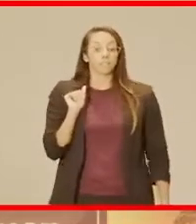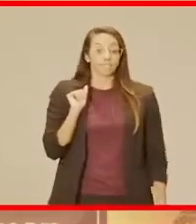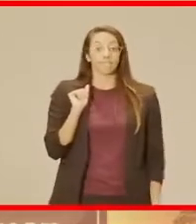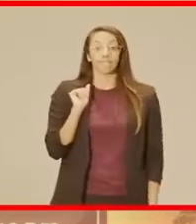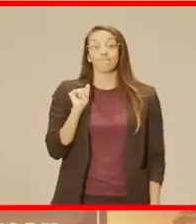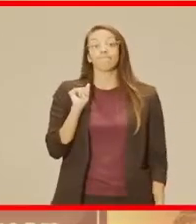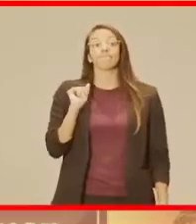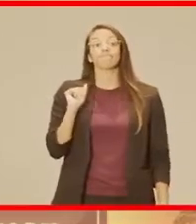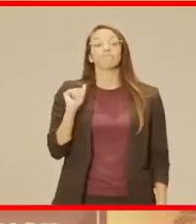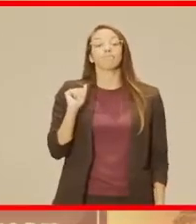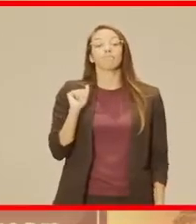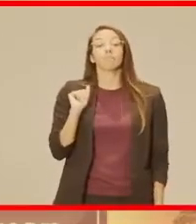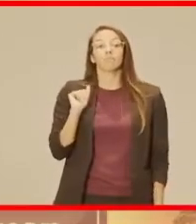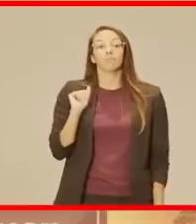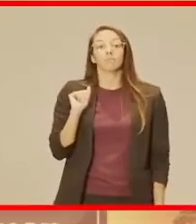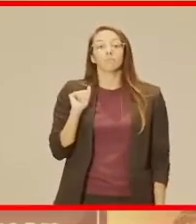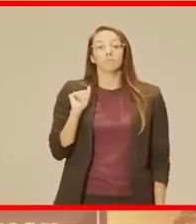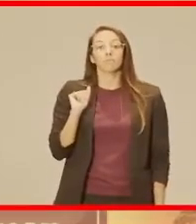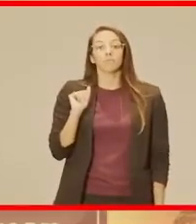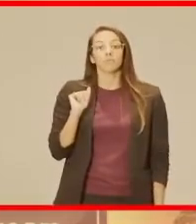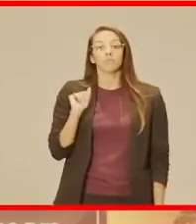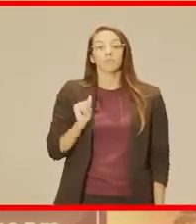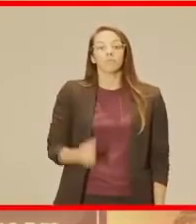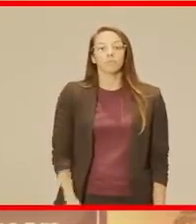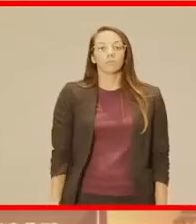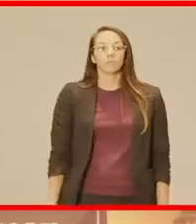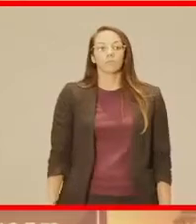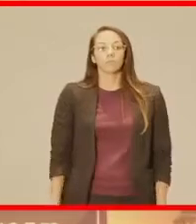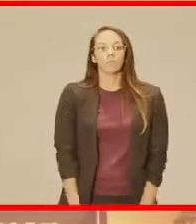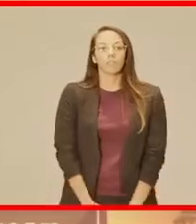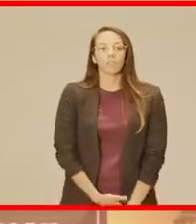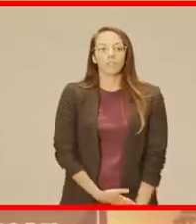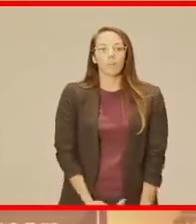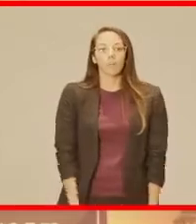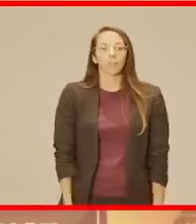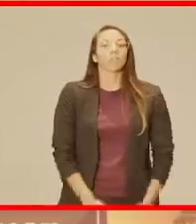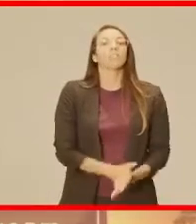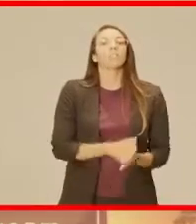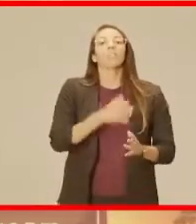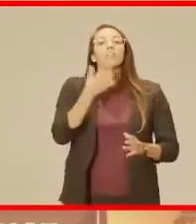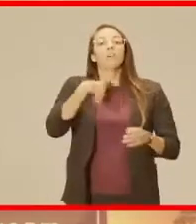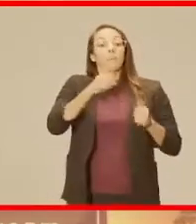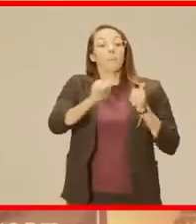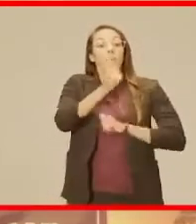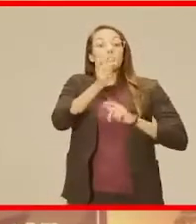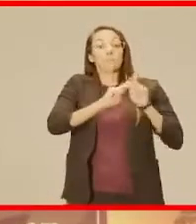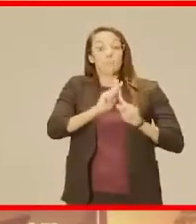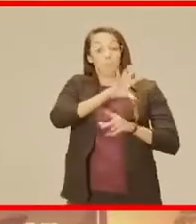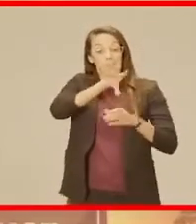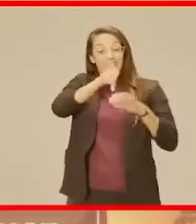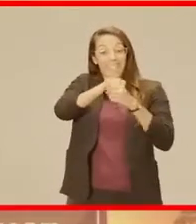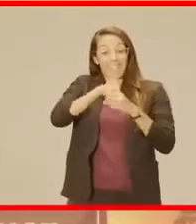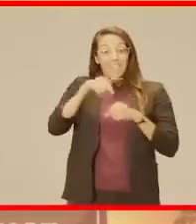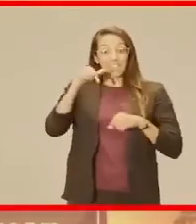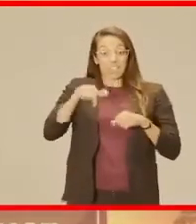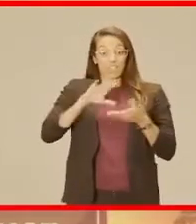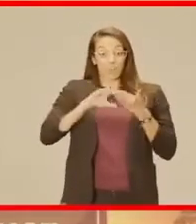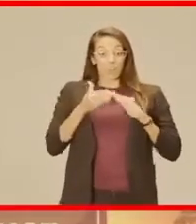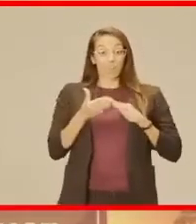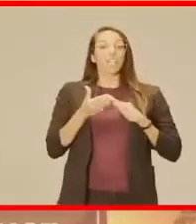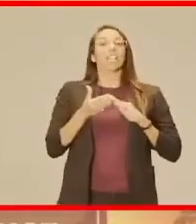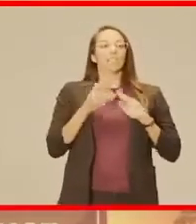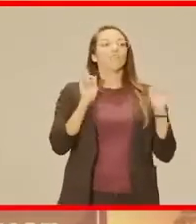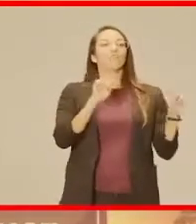that most of us in the disability community wish every event would offer.